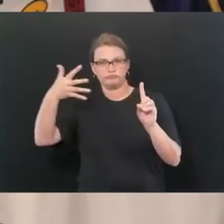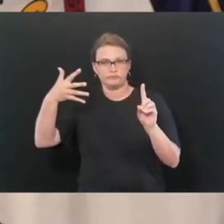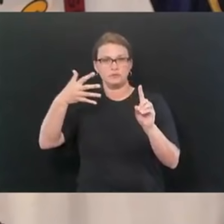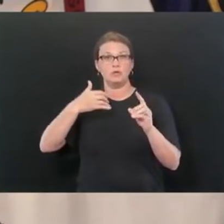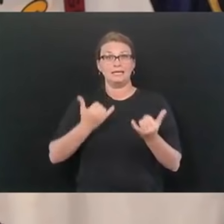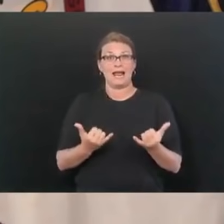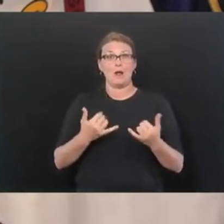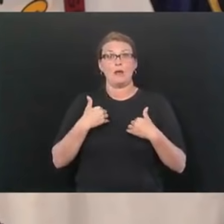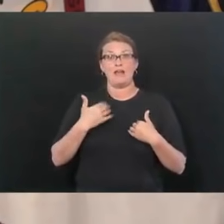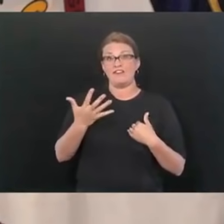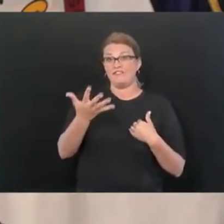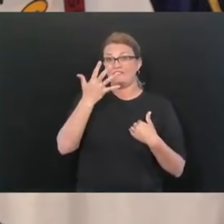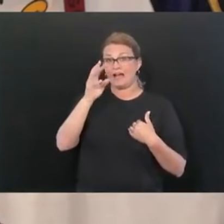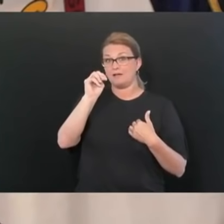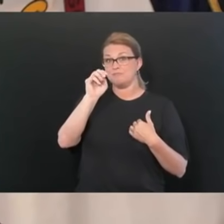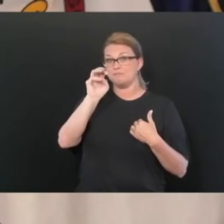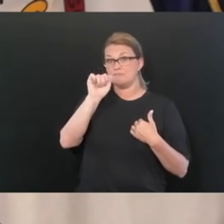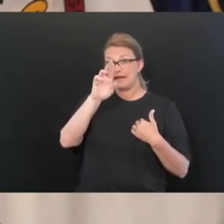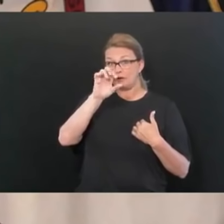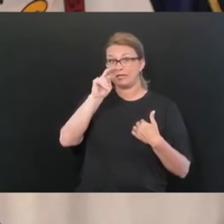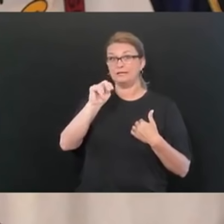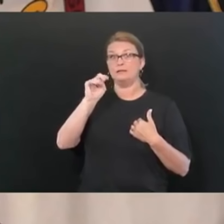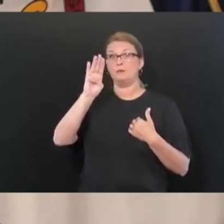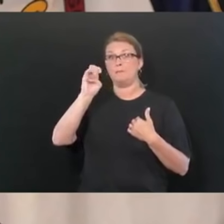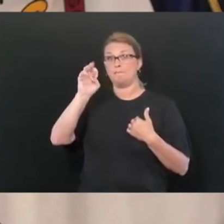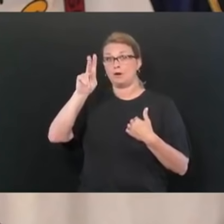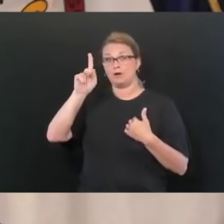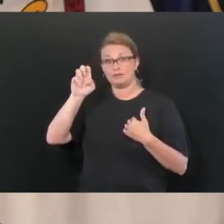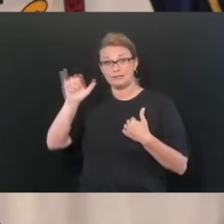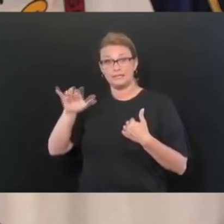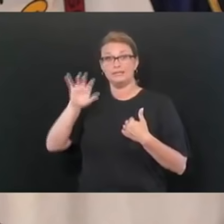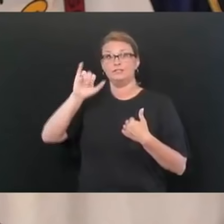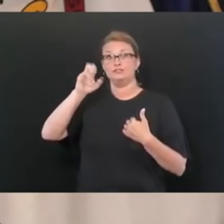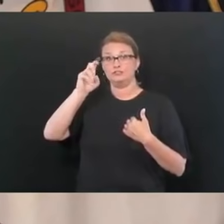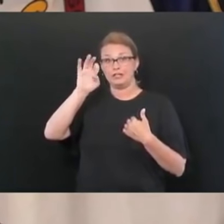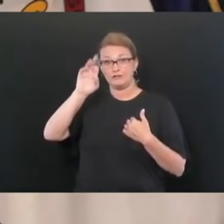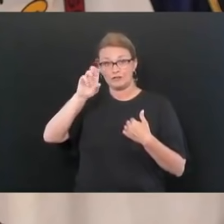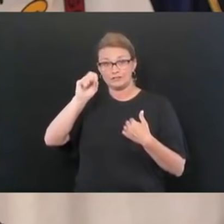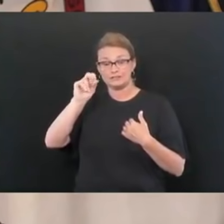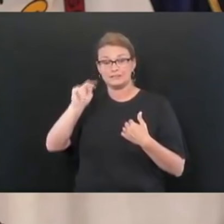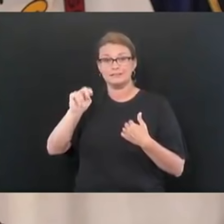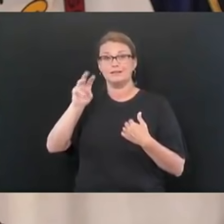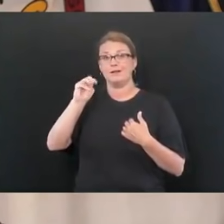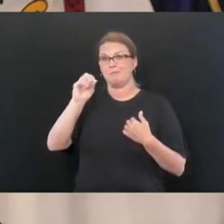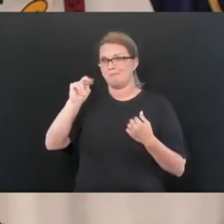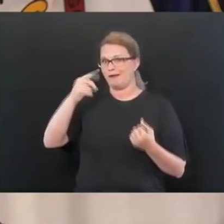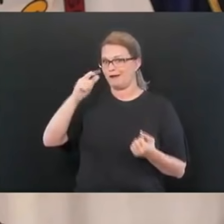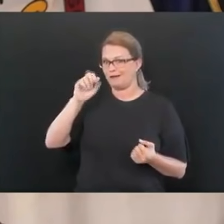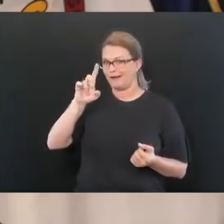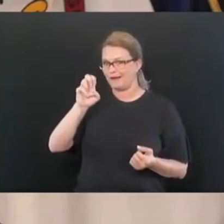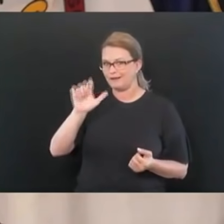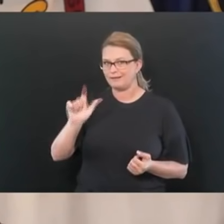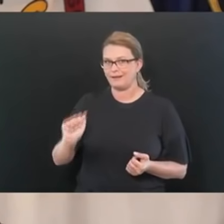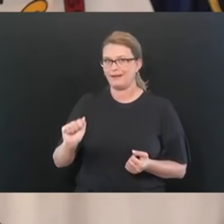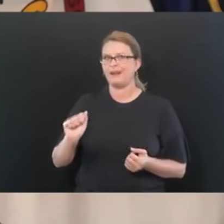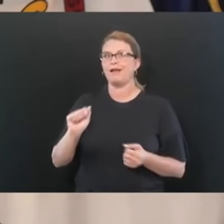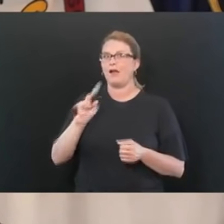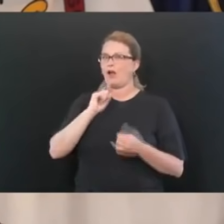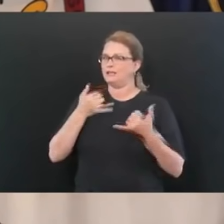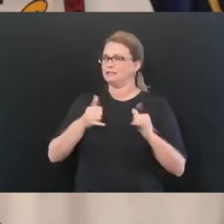counties, Marion, Berkeley, Harrison, Jefferson, and Monongahela, that are still on the hotspot list.